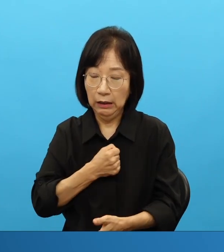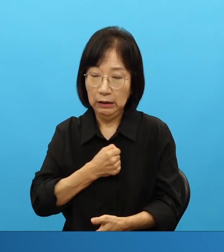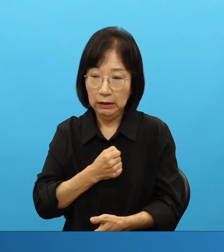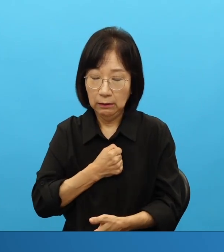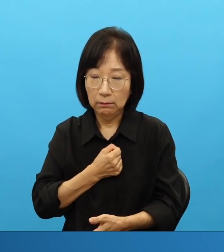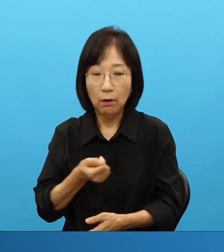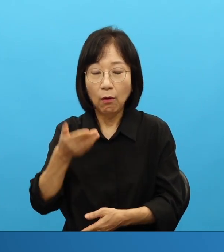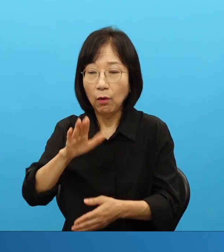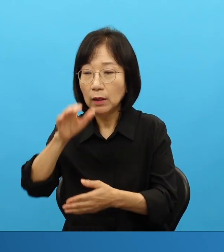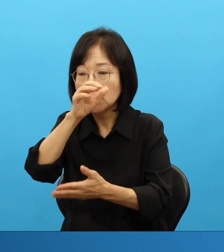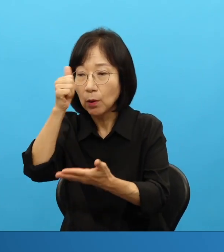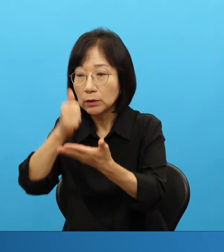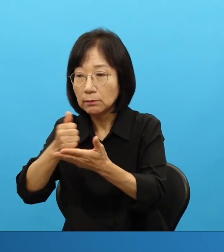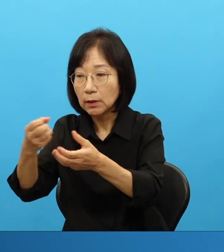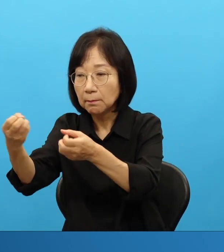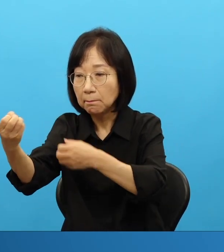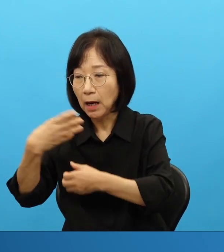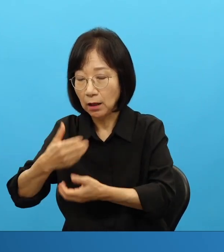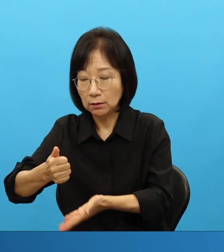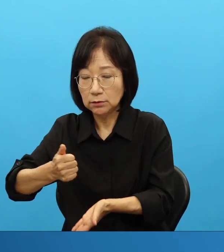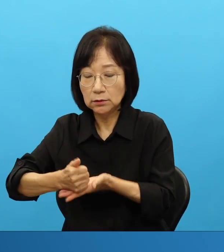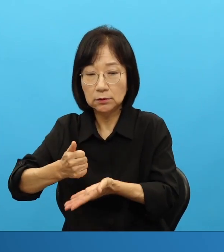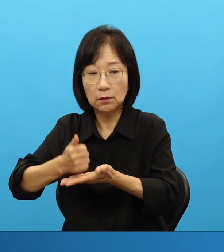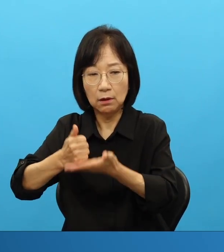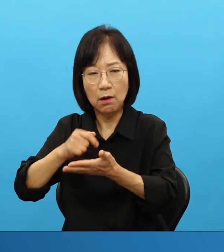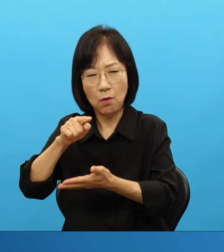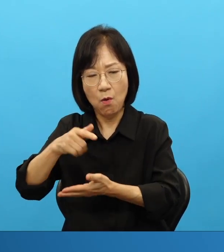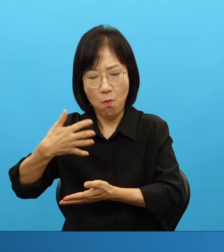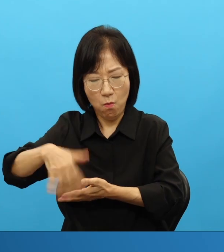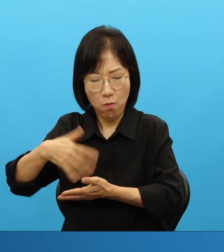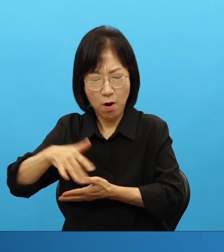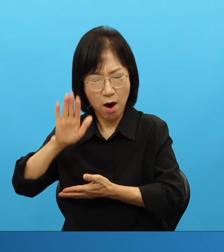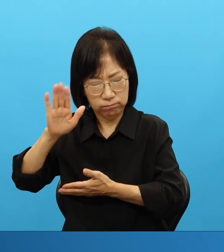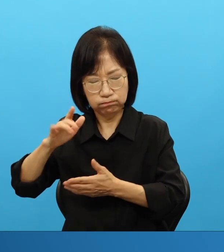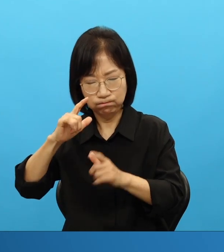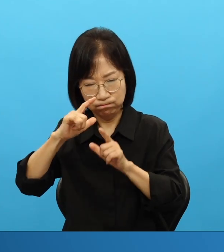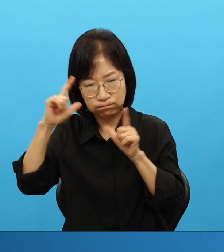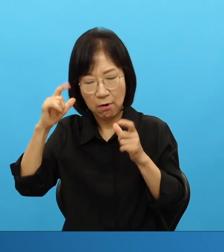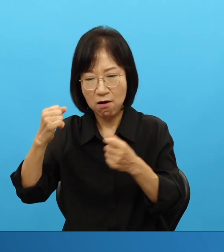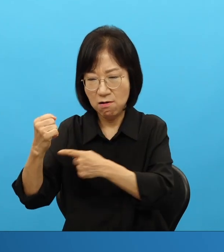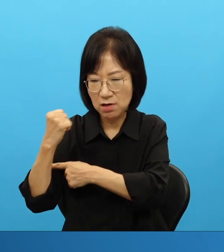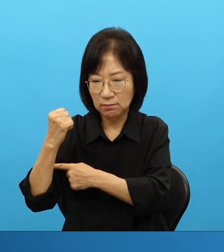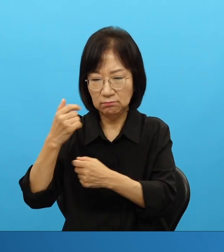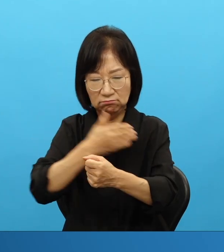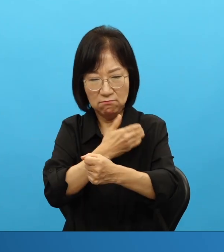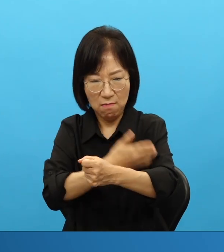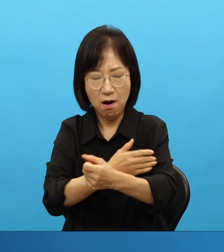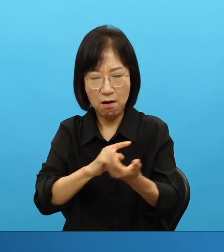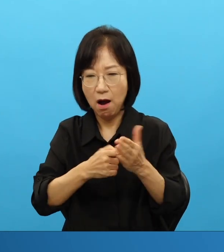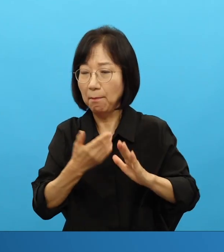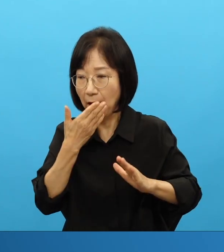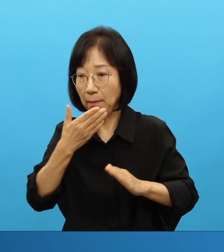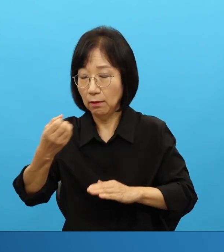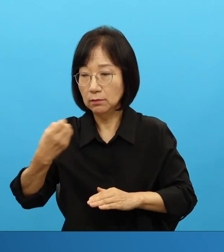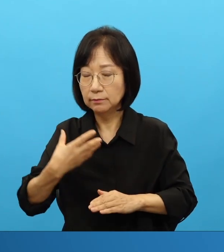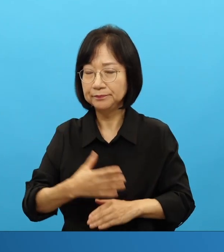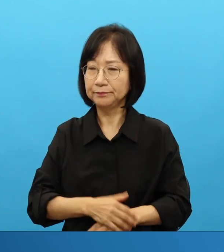And I thought to myself, I know myself all too well. I know that I'm not that kind of person. But this elder was really encouraging me with those words.